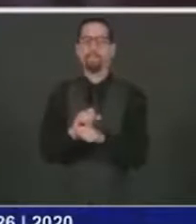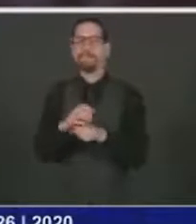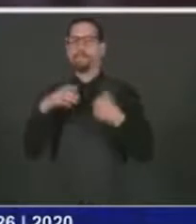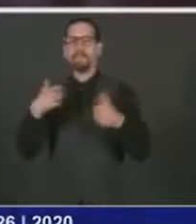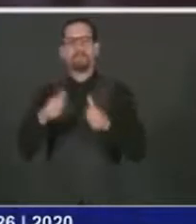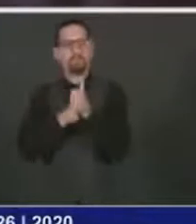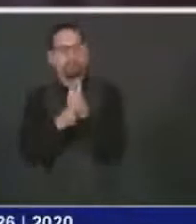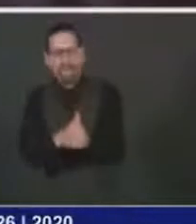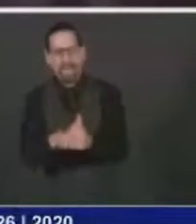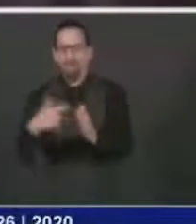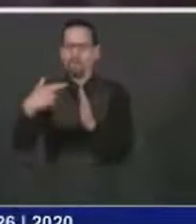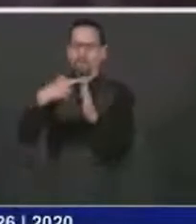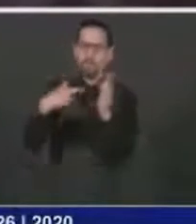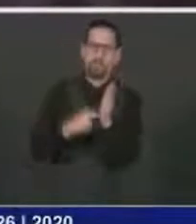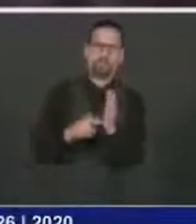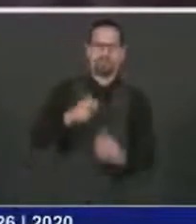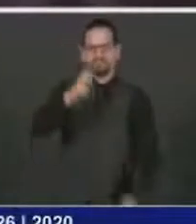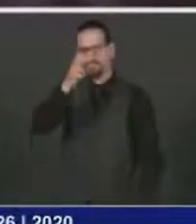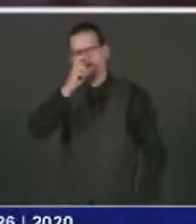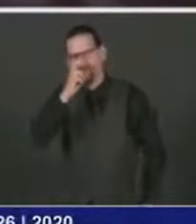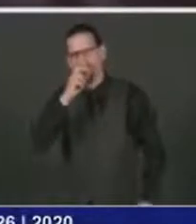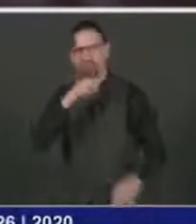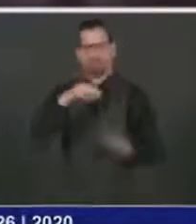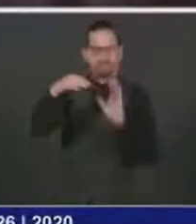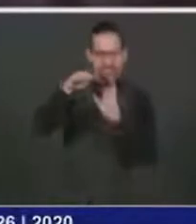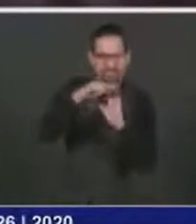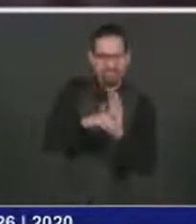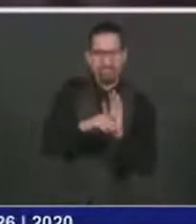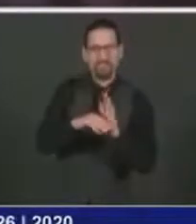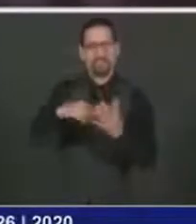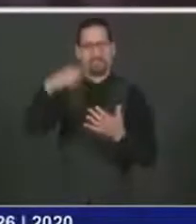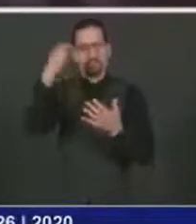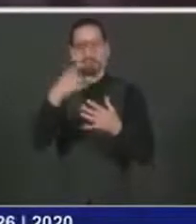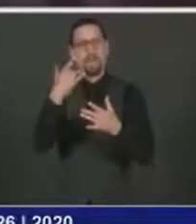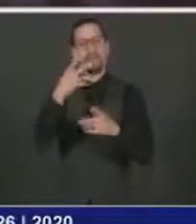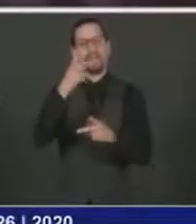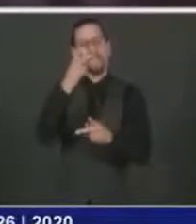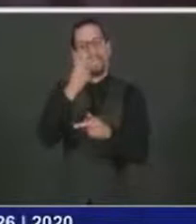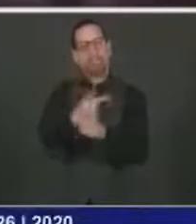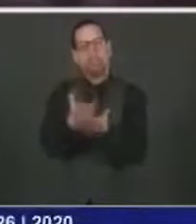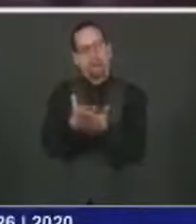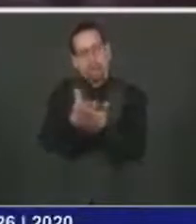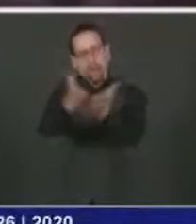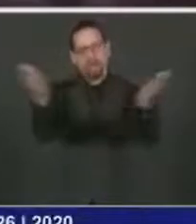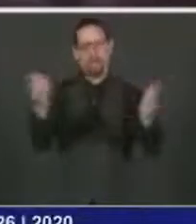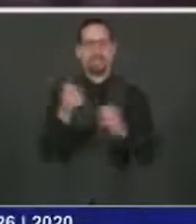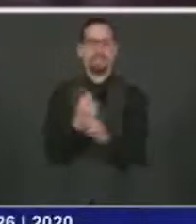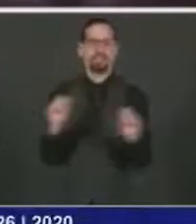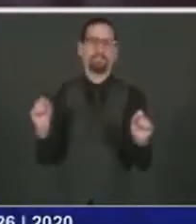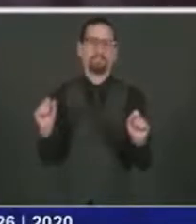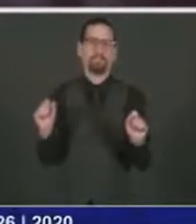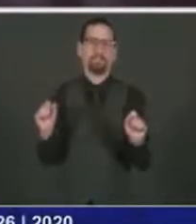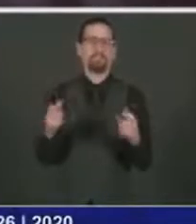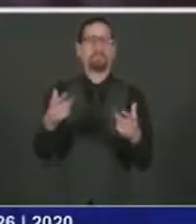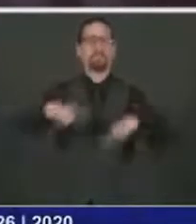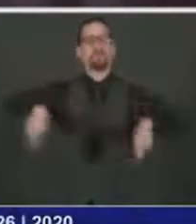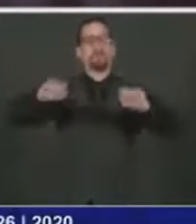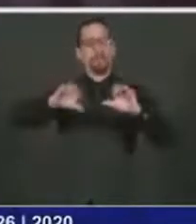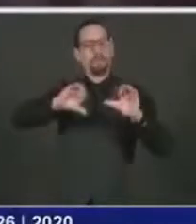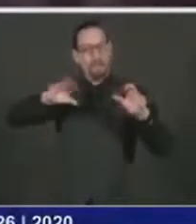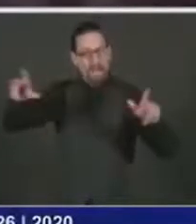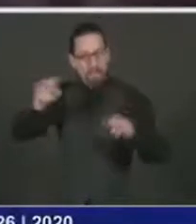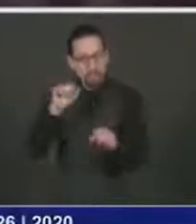out and be safe. Go to work and be safe. We need to get to a place where it's not one or the